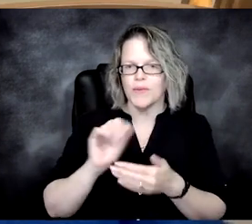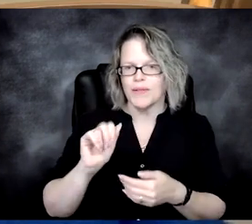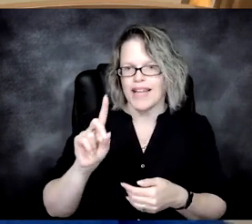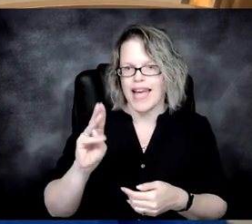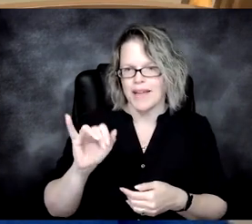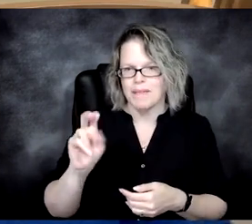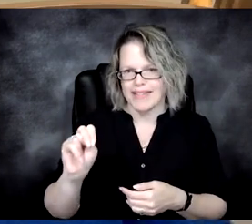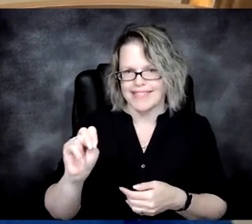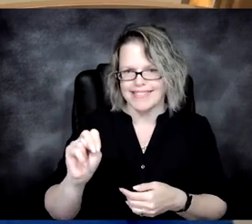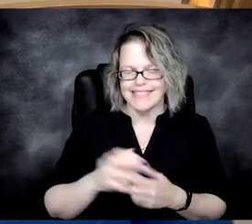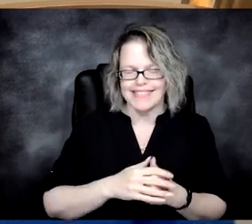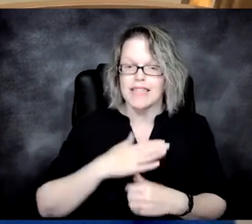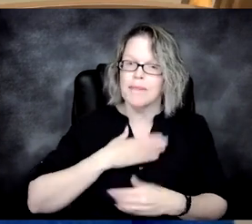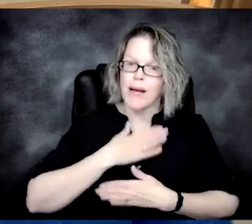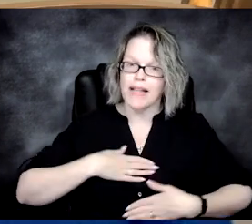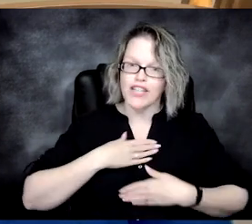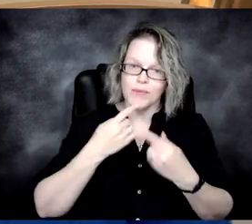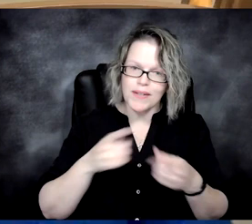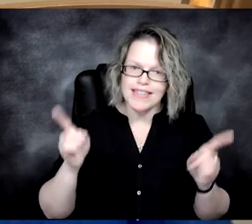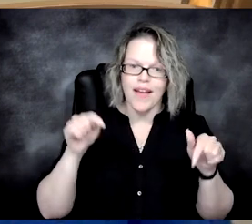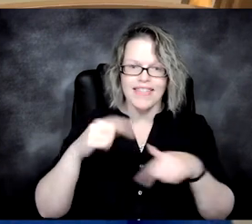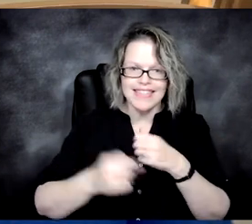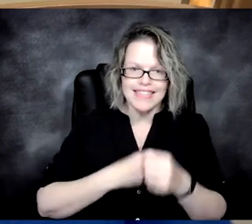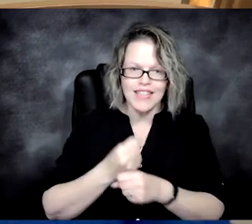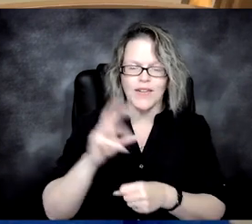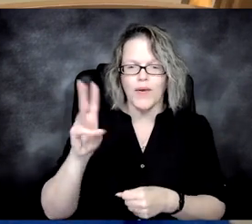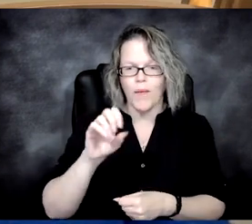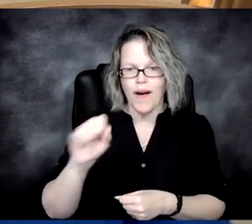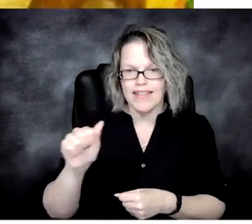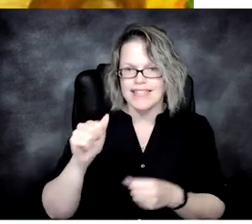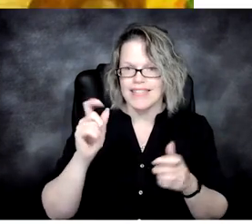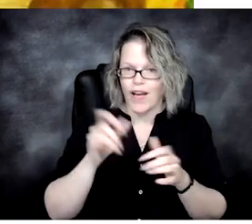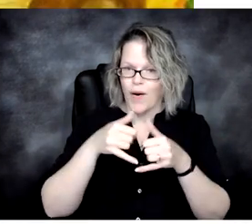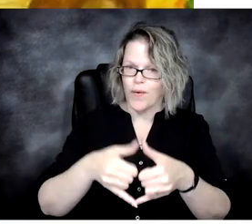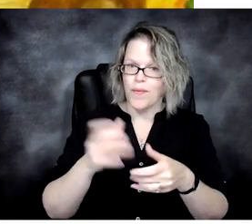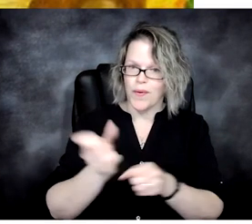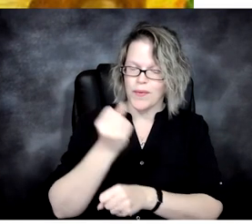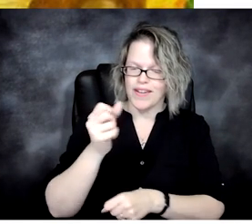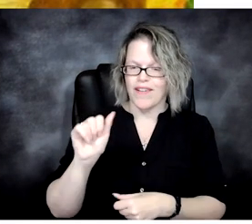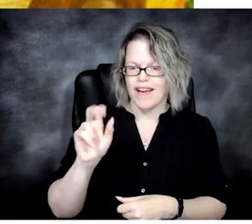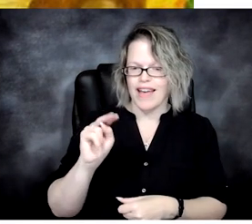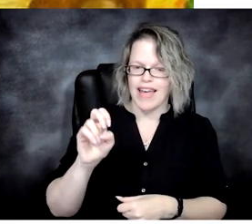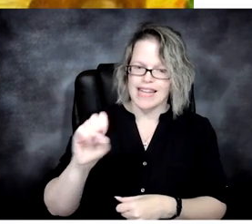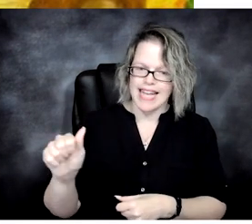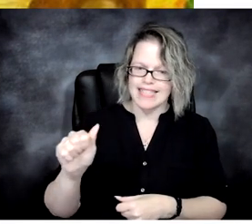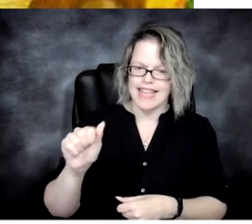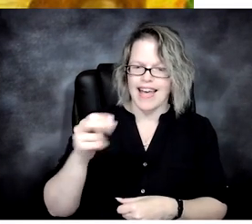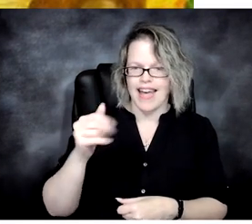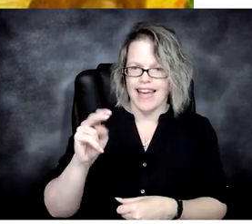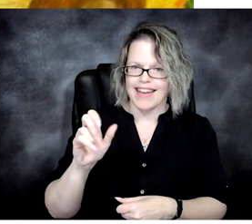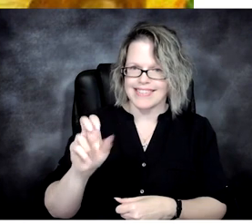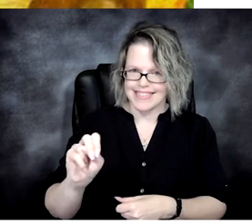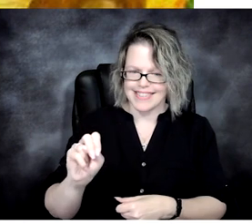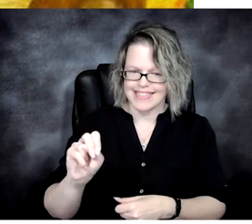Administrators. It is my pleasure to announce this year's WASA Award winner, Anessa Hansen, student at Wenatchee